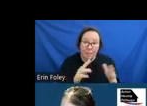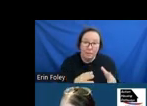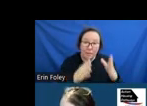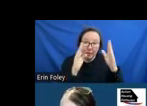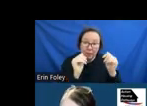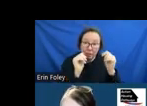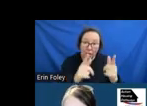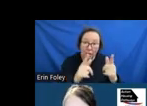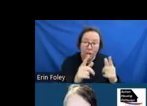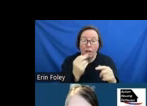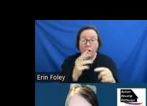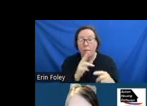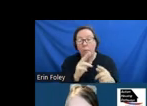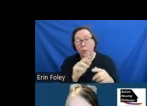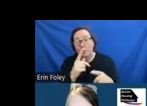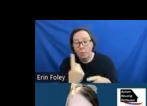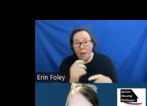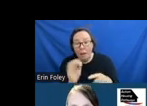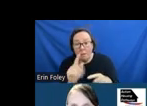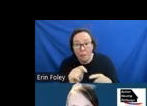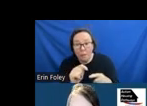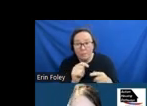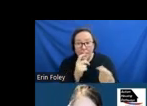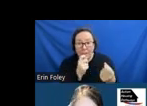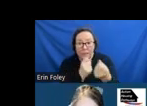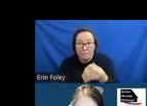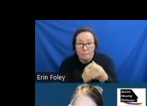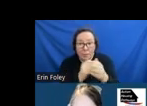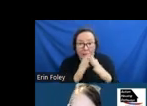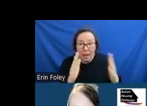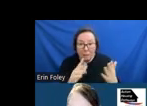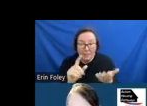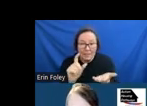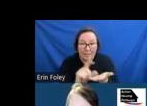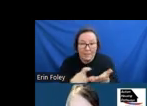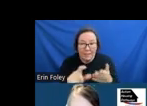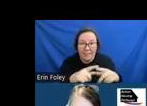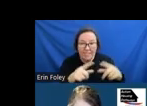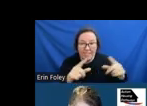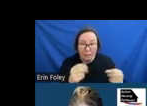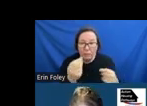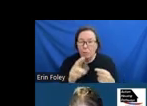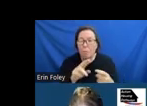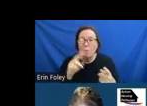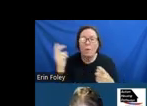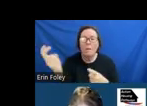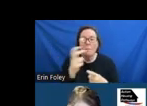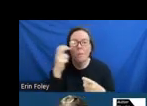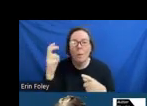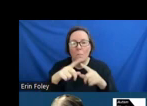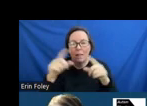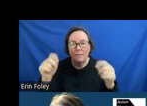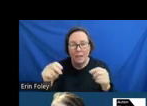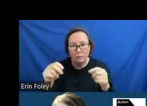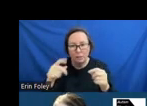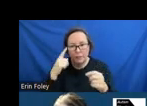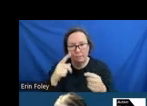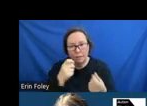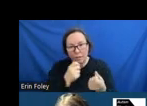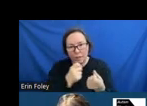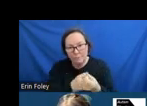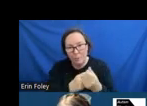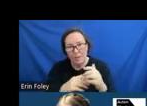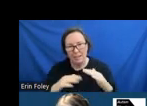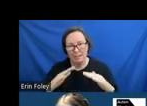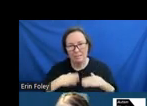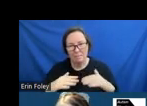apartment, or it might be a portable voucher, which is used to rent an apartment in the community. Next on our